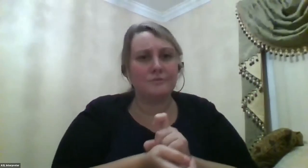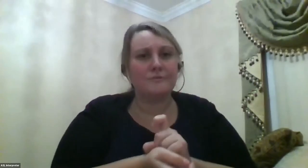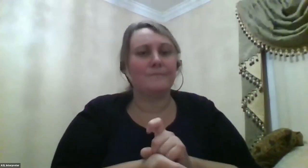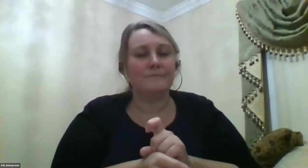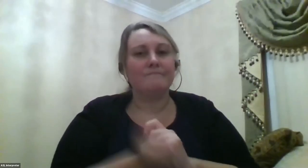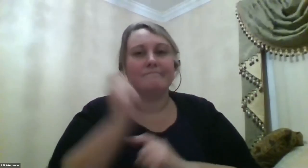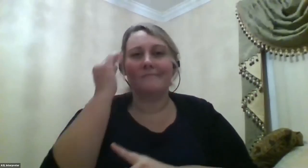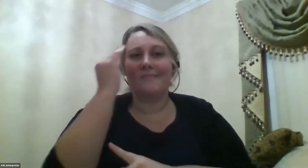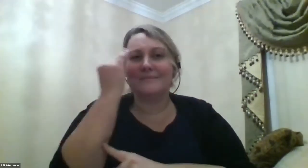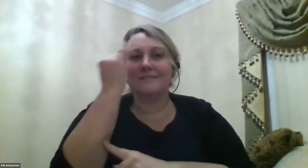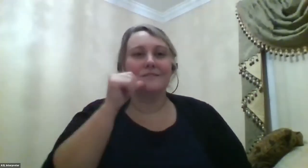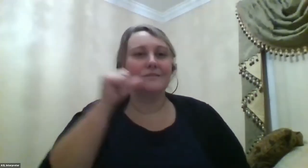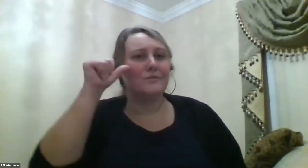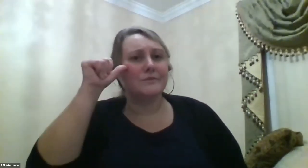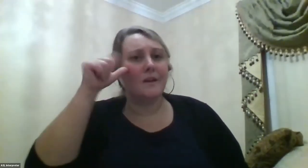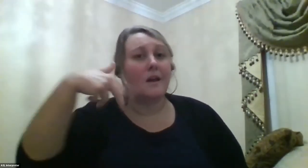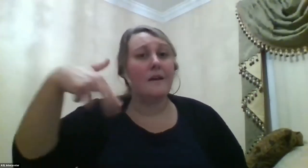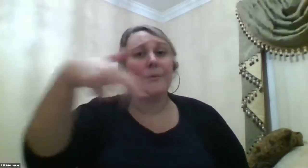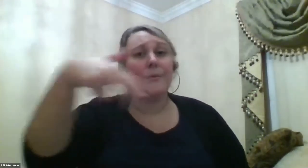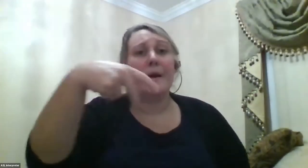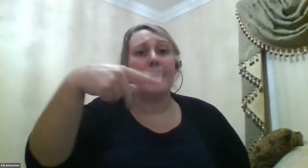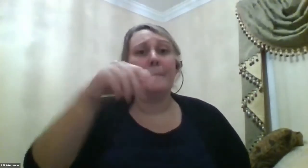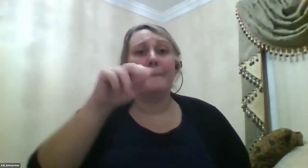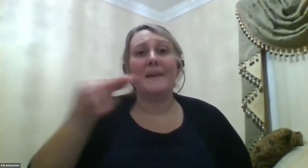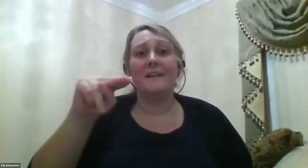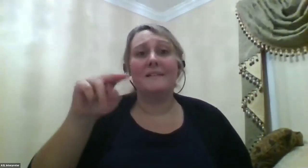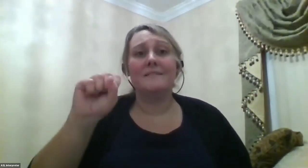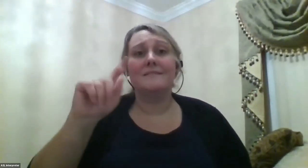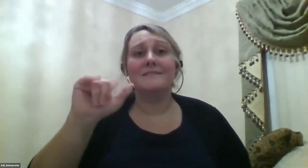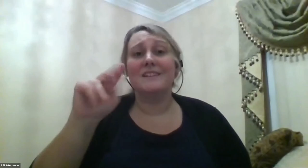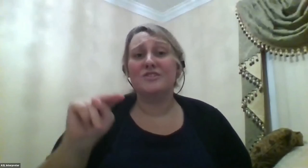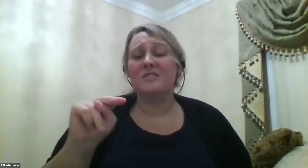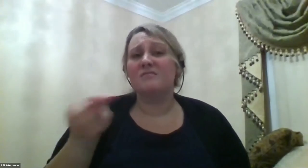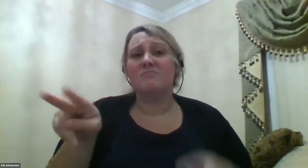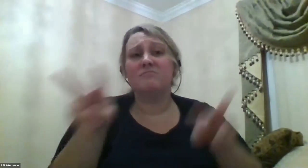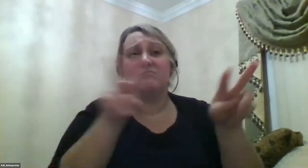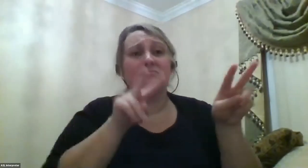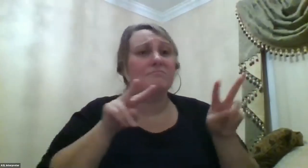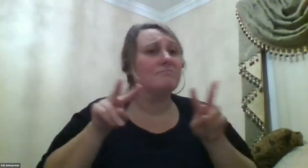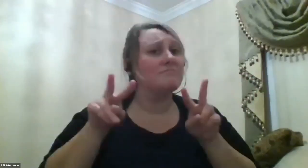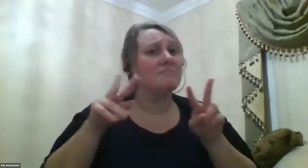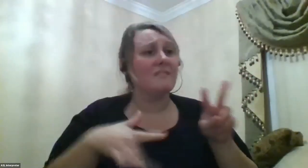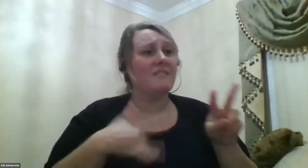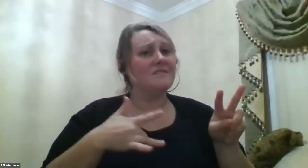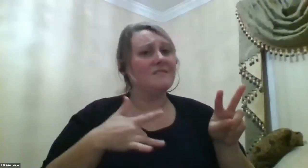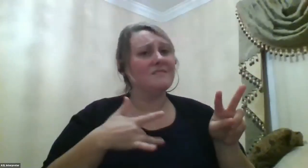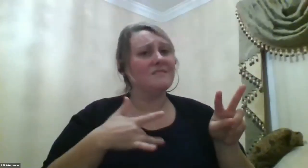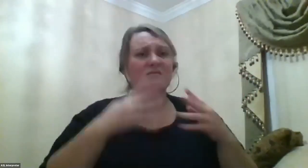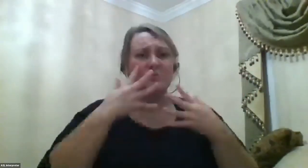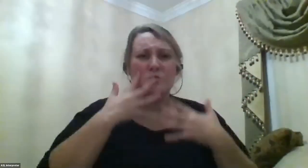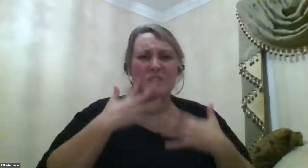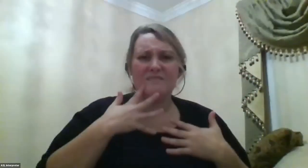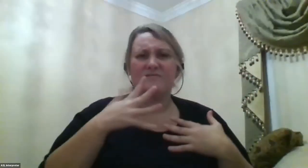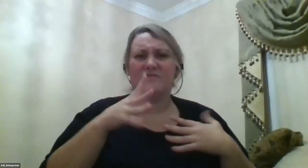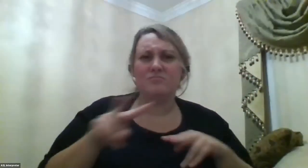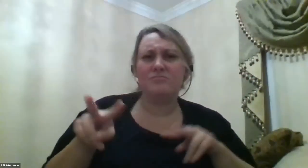like there's a grief about the fact that a relationship has ended, but deeper down, you know, that there was something